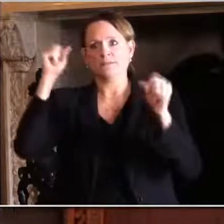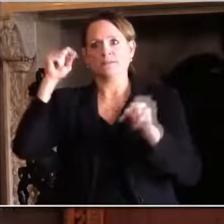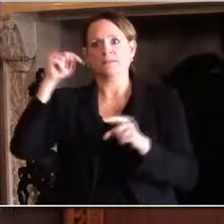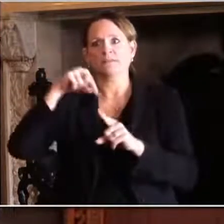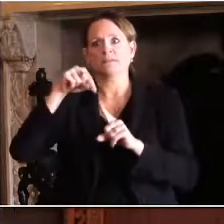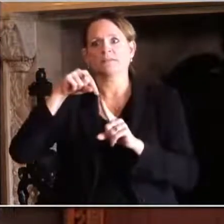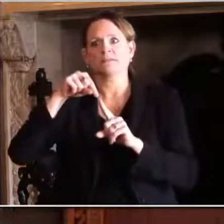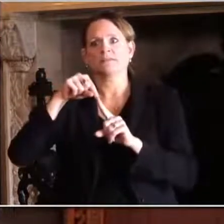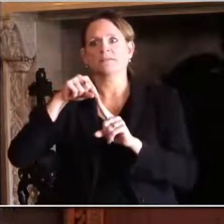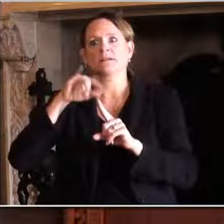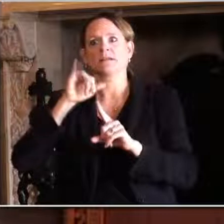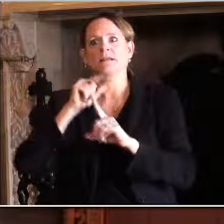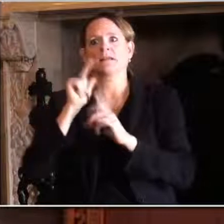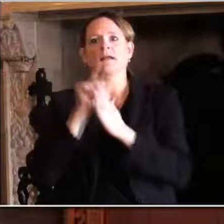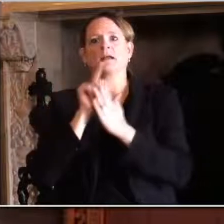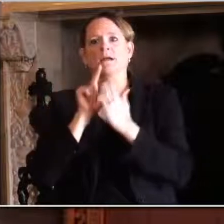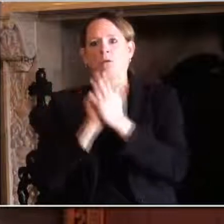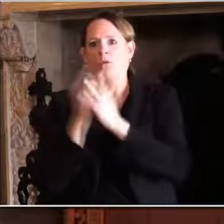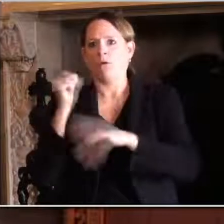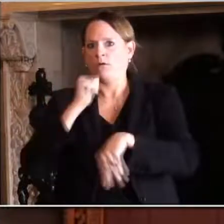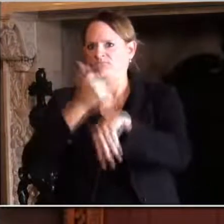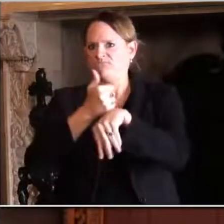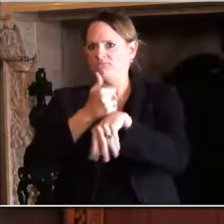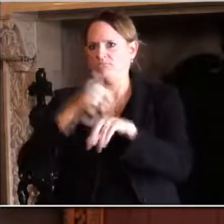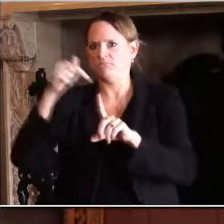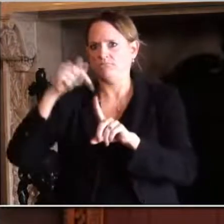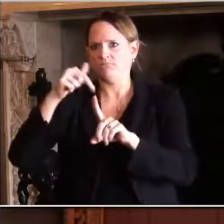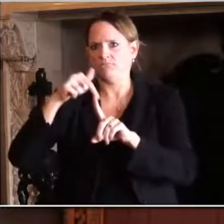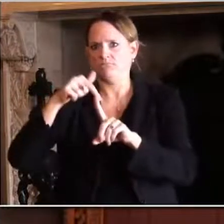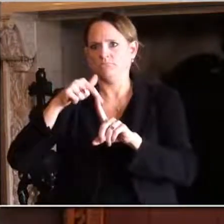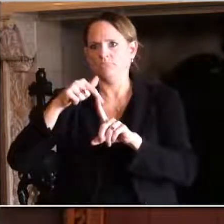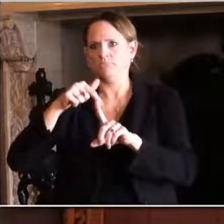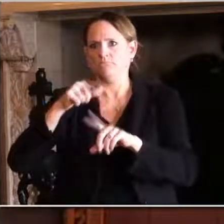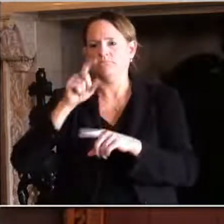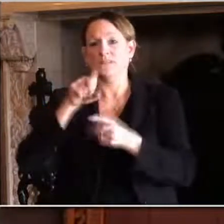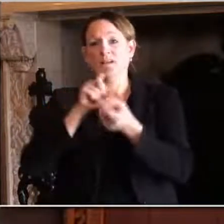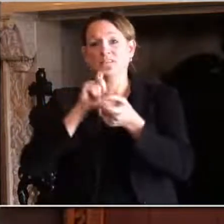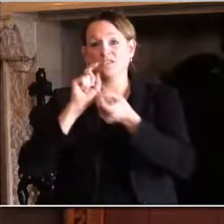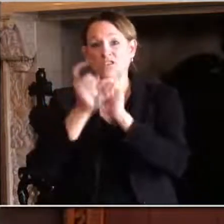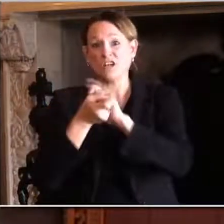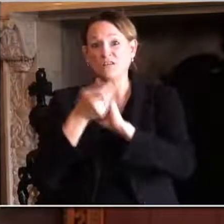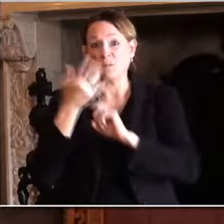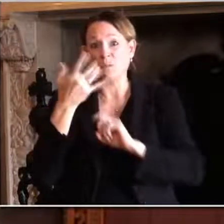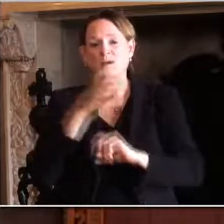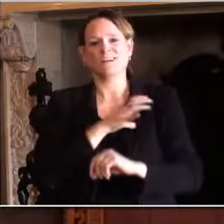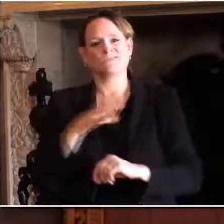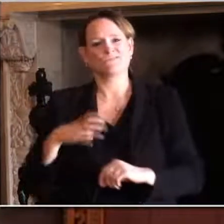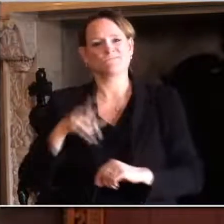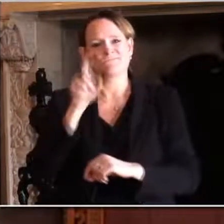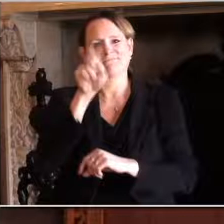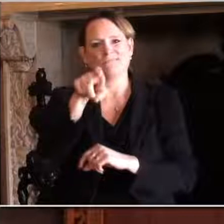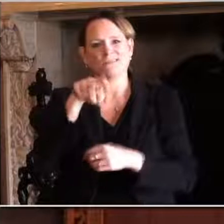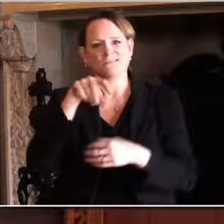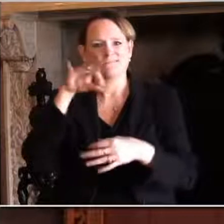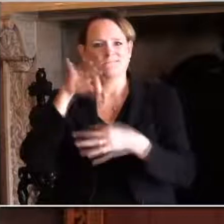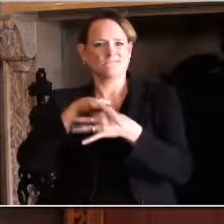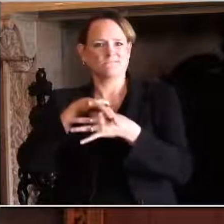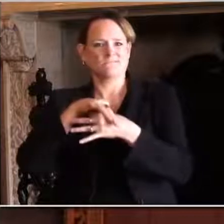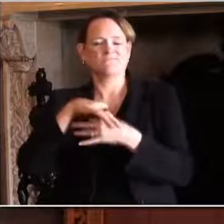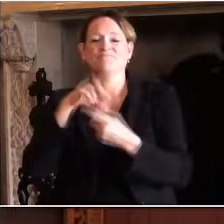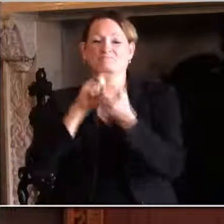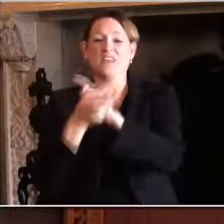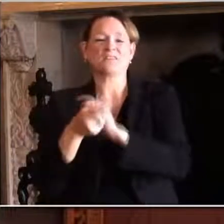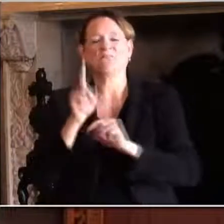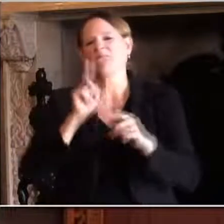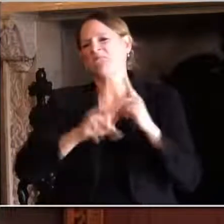need to be changed by Congress. Don't see that happening. And frankly, just